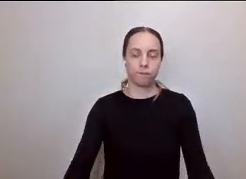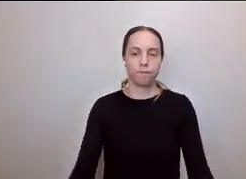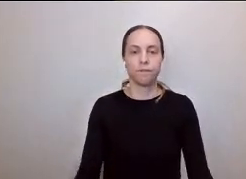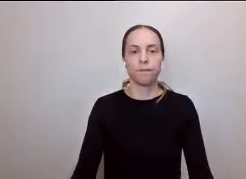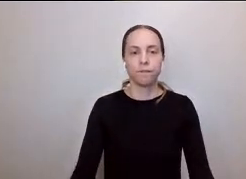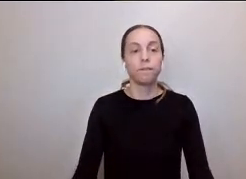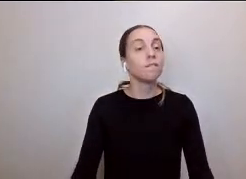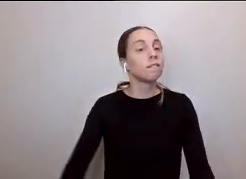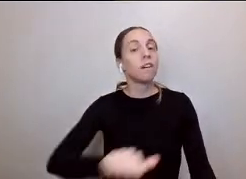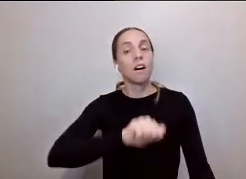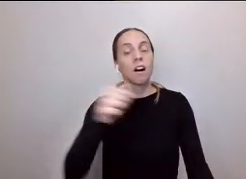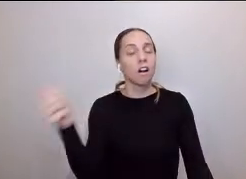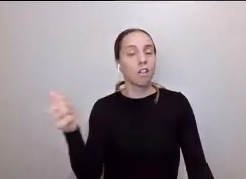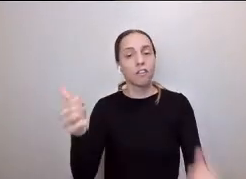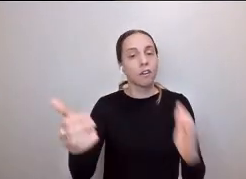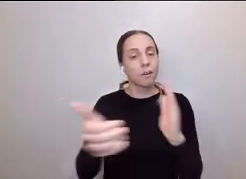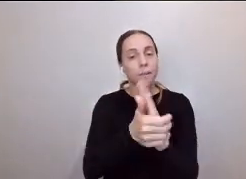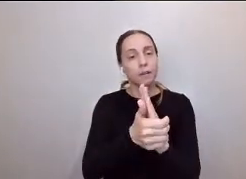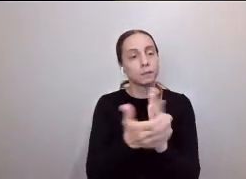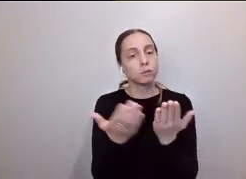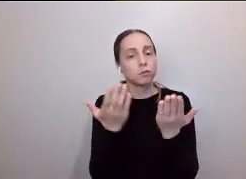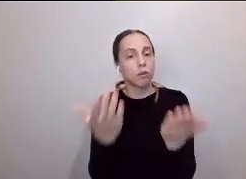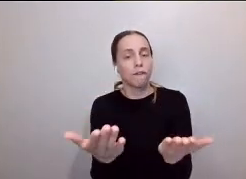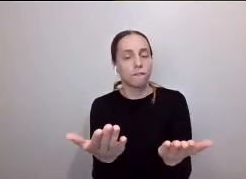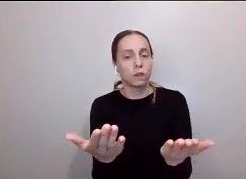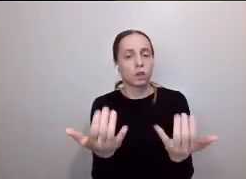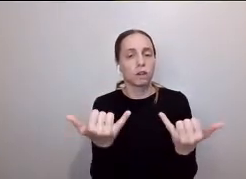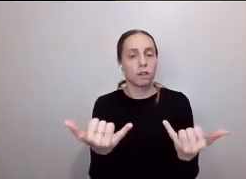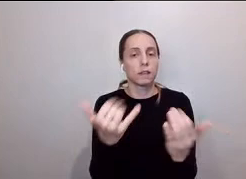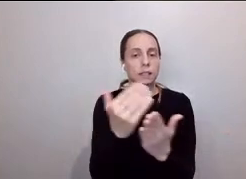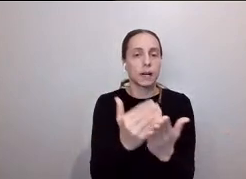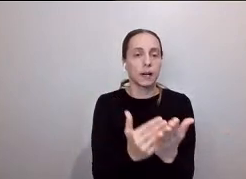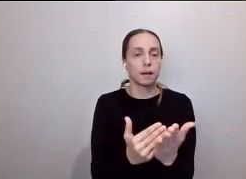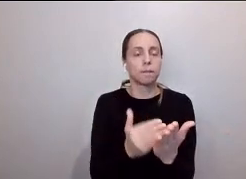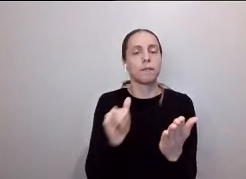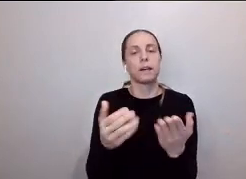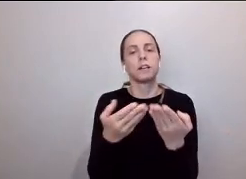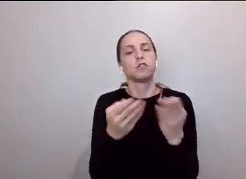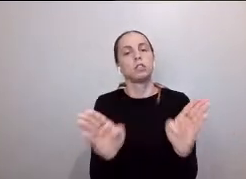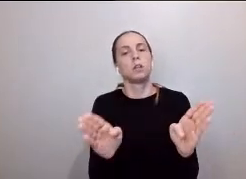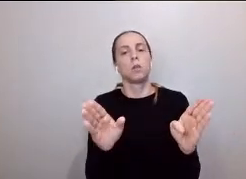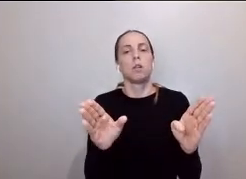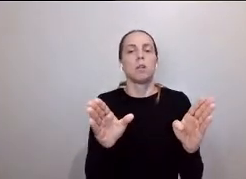to offer to this item, which is the general appropriation resolution?